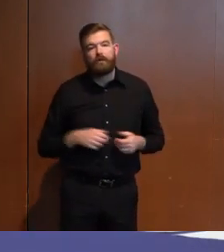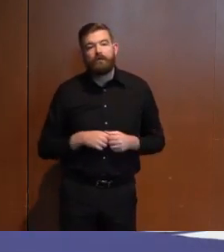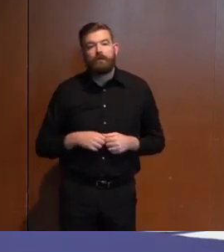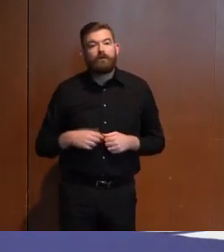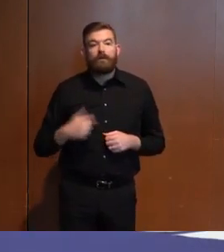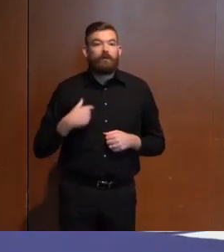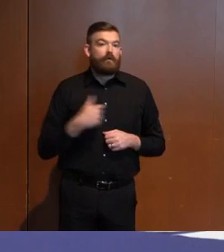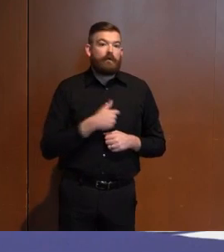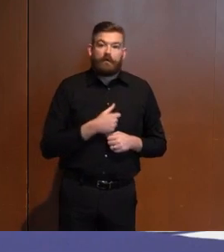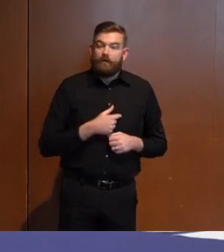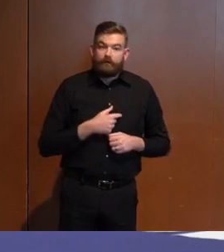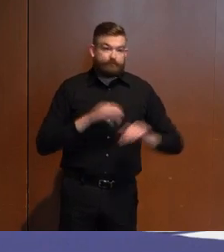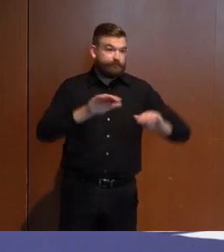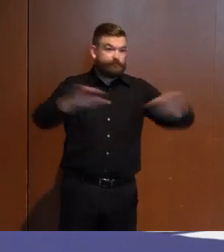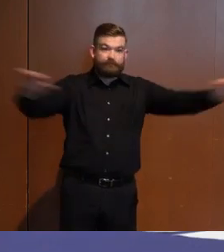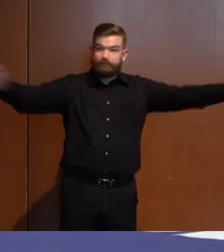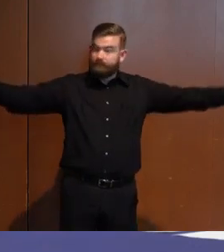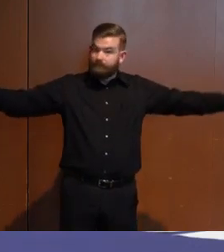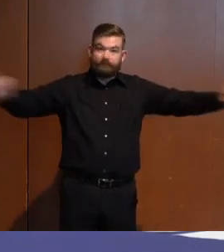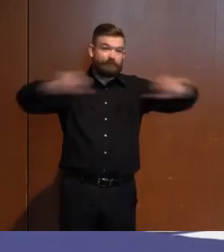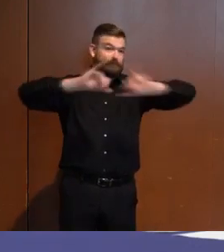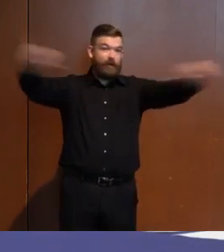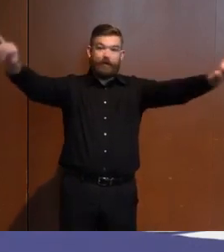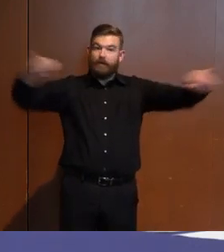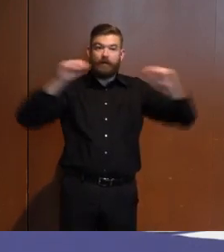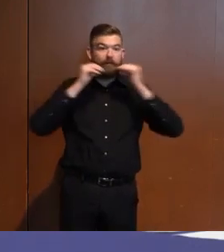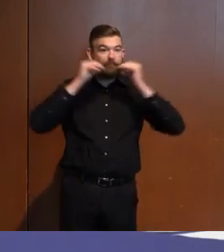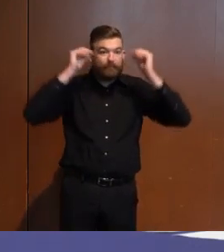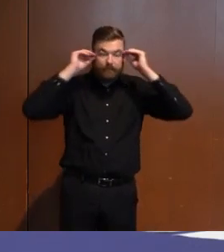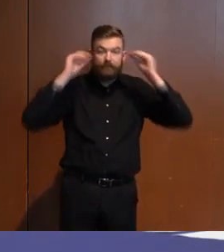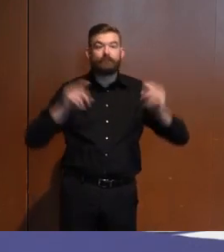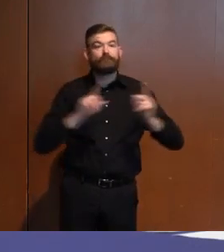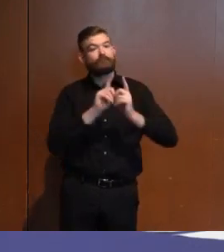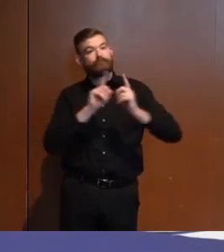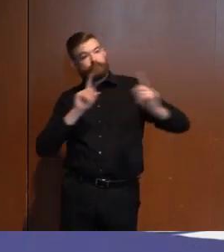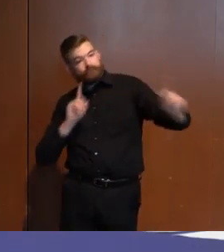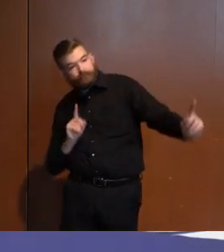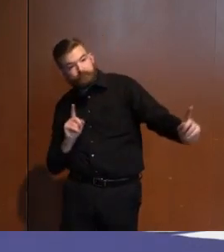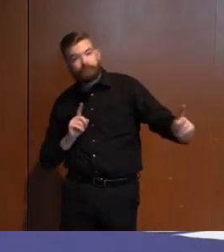policy, aggressively enforced, social distancing in place, work from home,